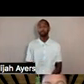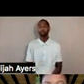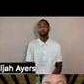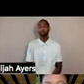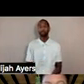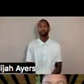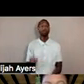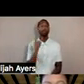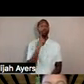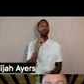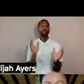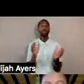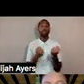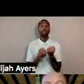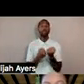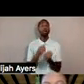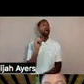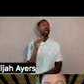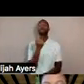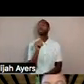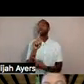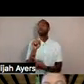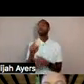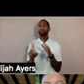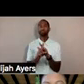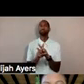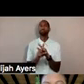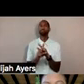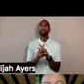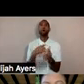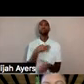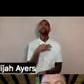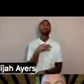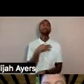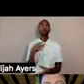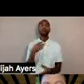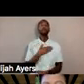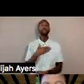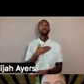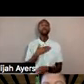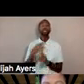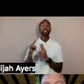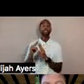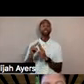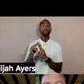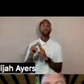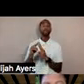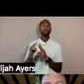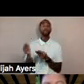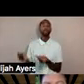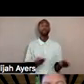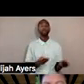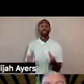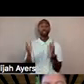For chat support, if any questions come up, please give one of the facilitators time